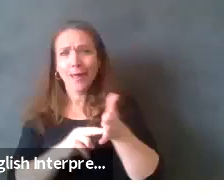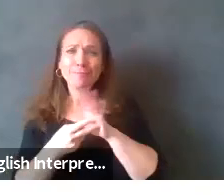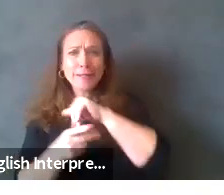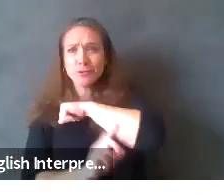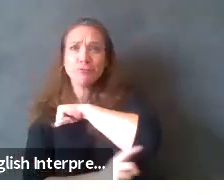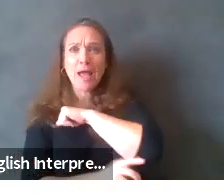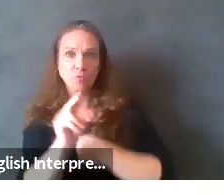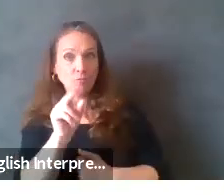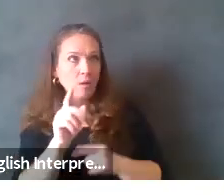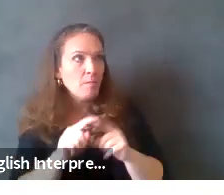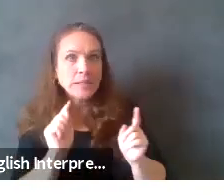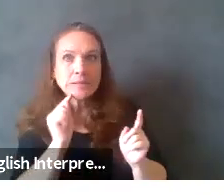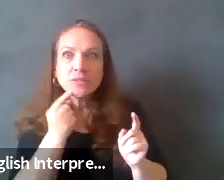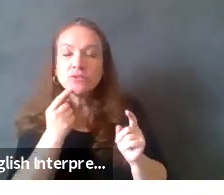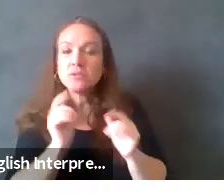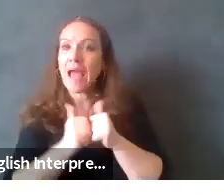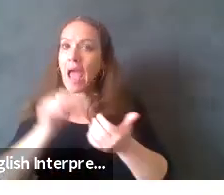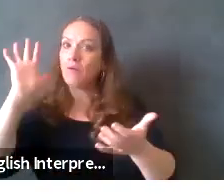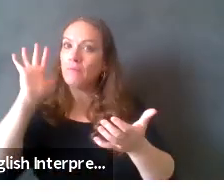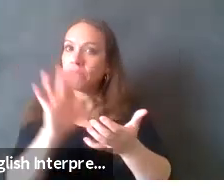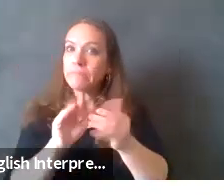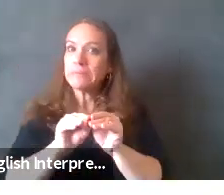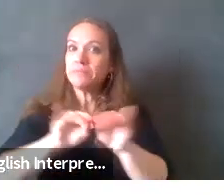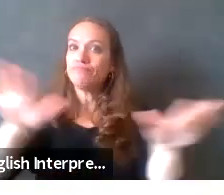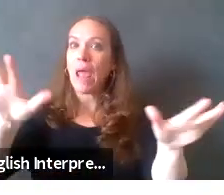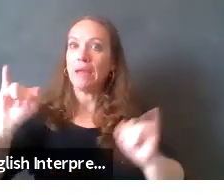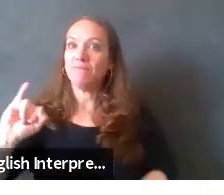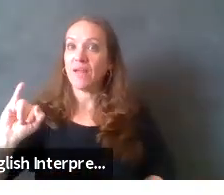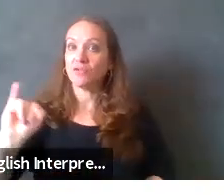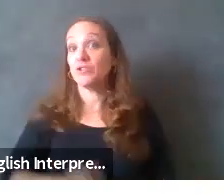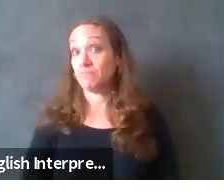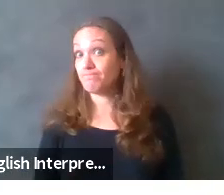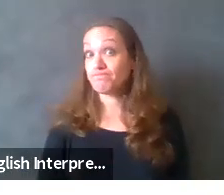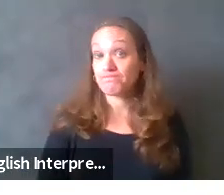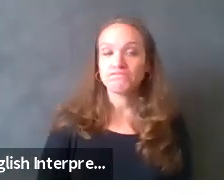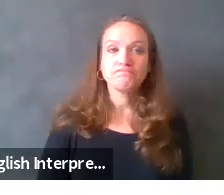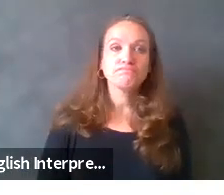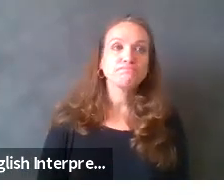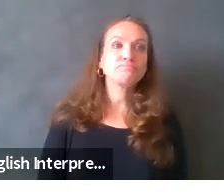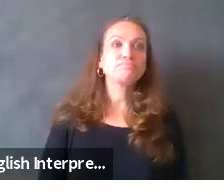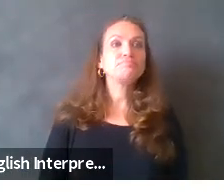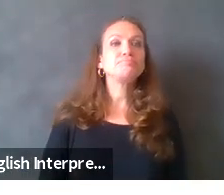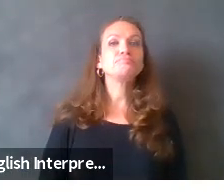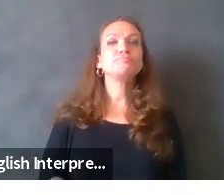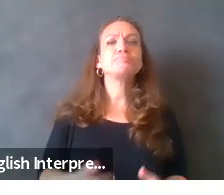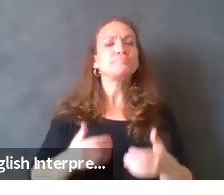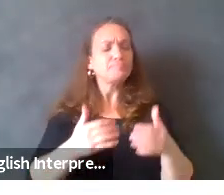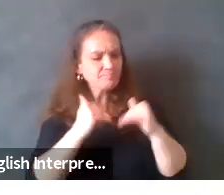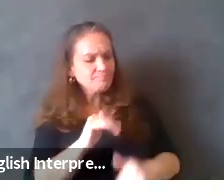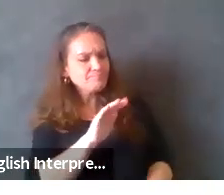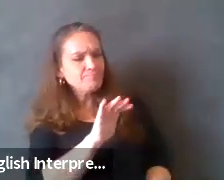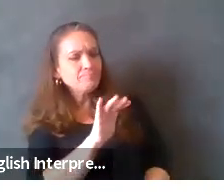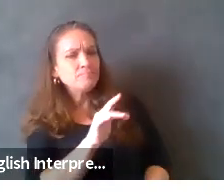the infectious particles. So that's great point. Next question. How do you